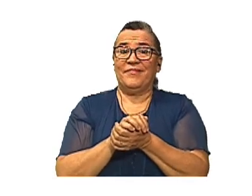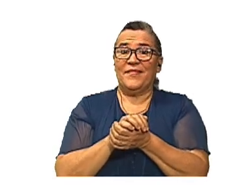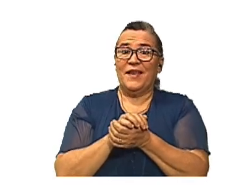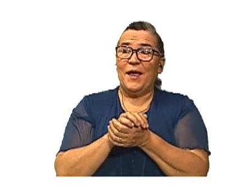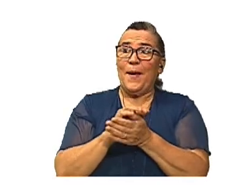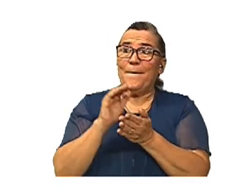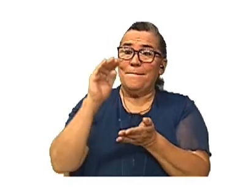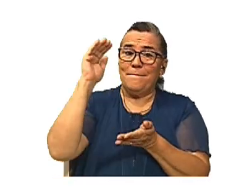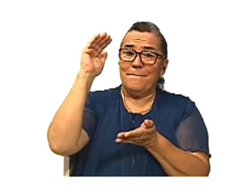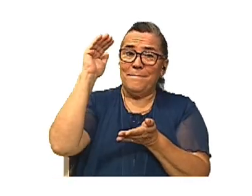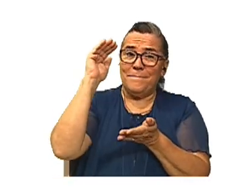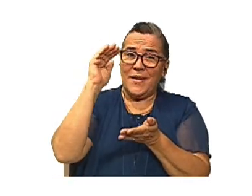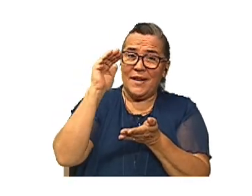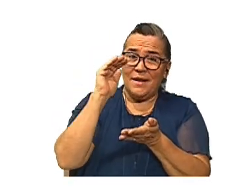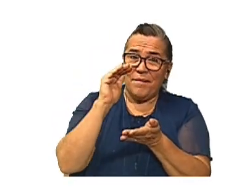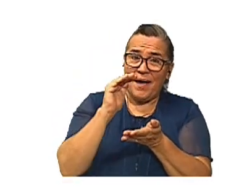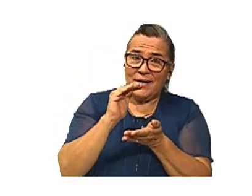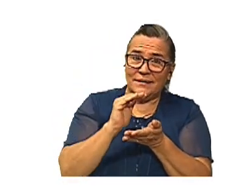Minimize.